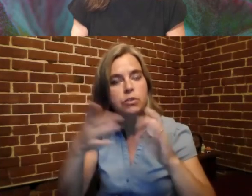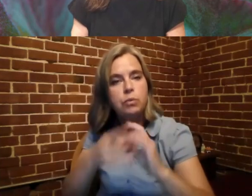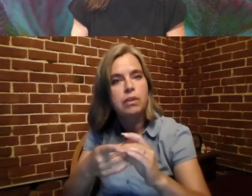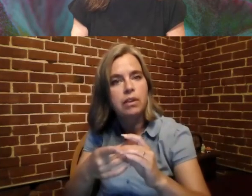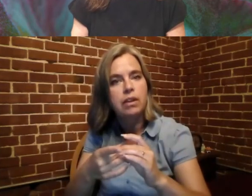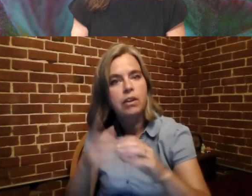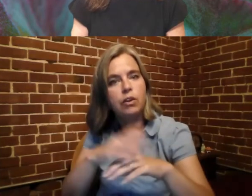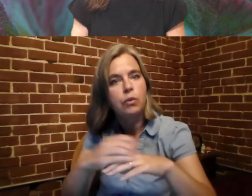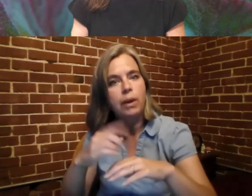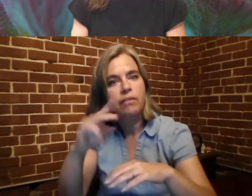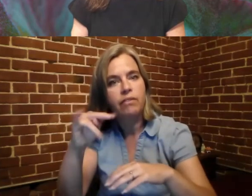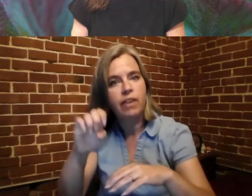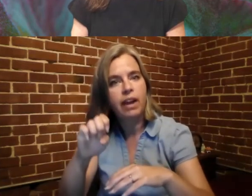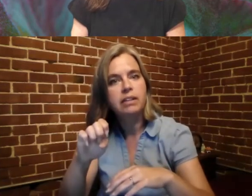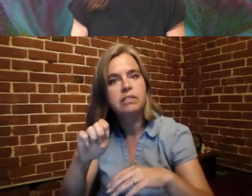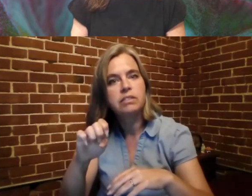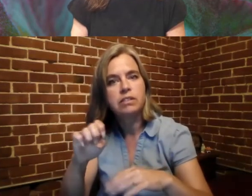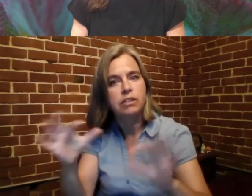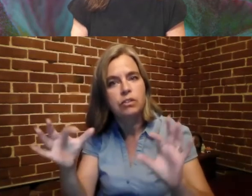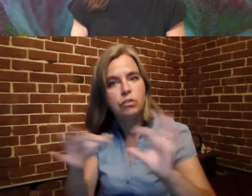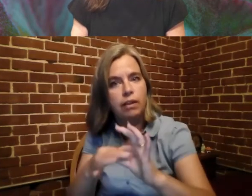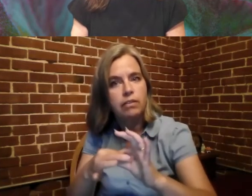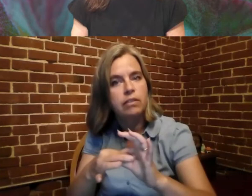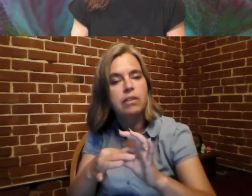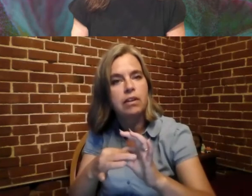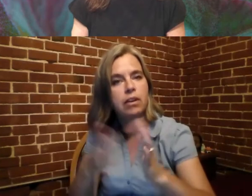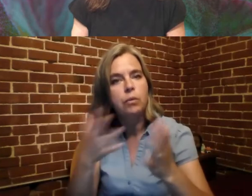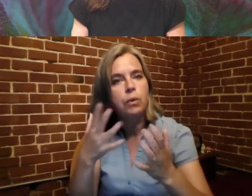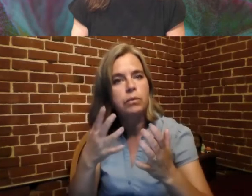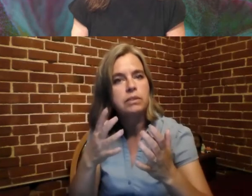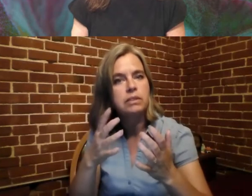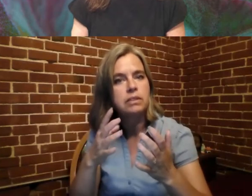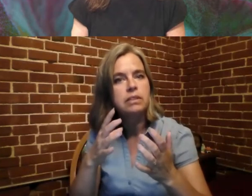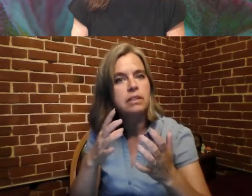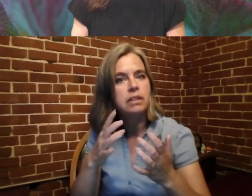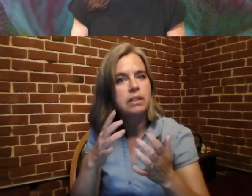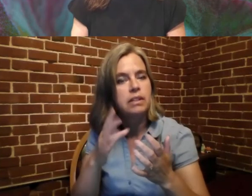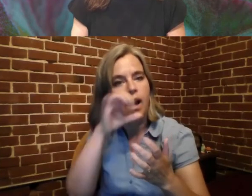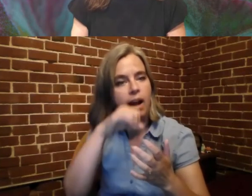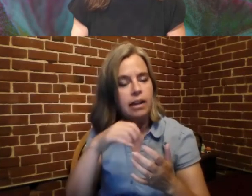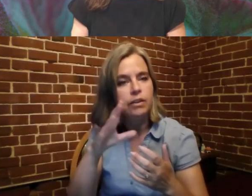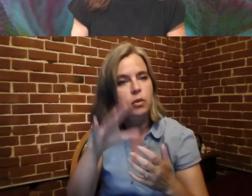that you felt that you was really kind of unusual to you and was meaningful to you?